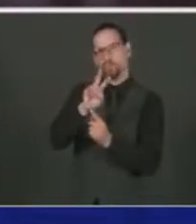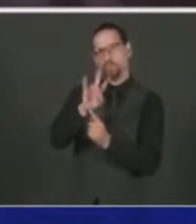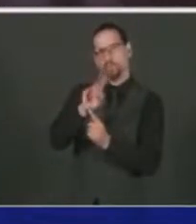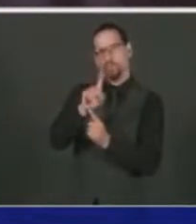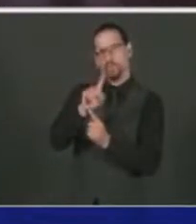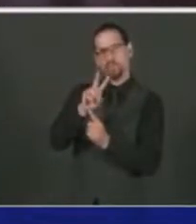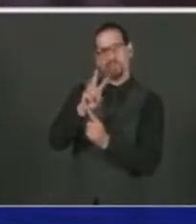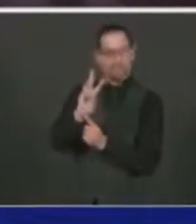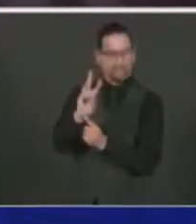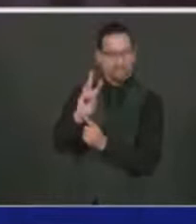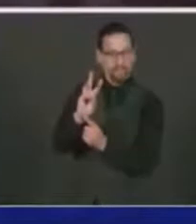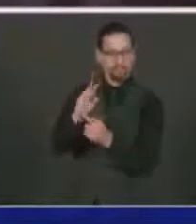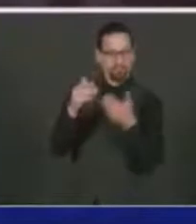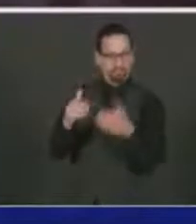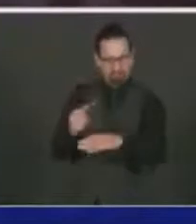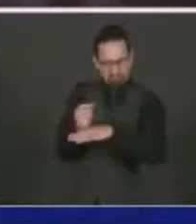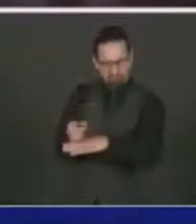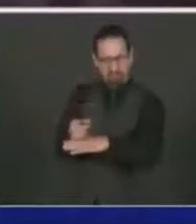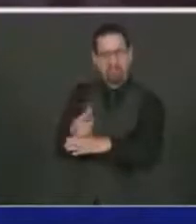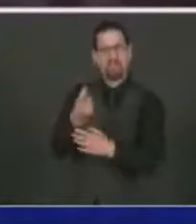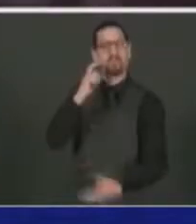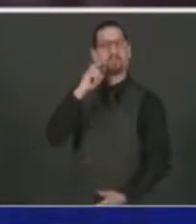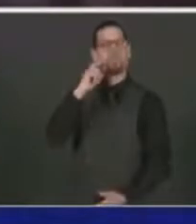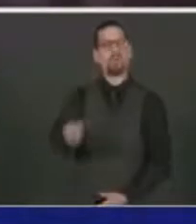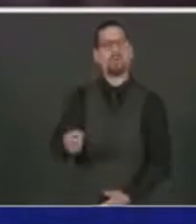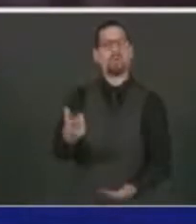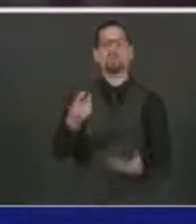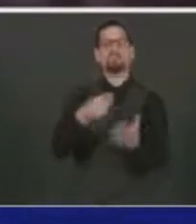27126. Donations of any size matter.